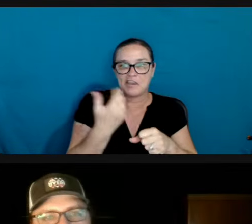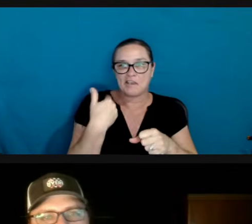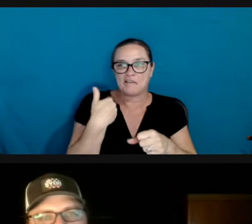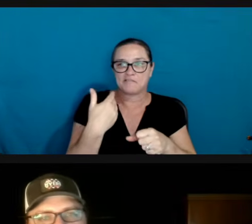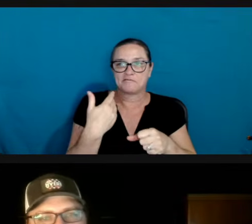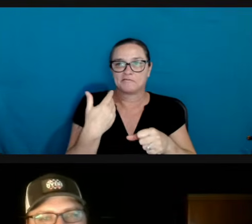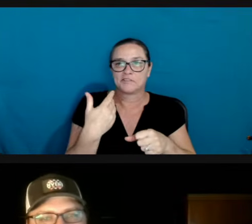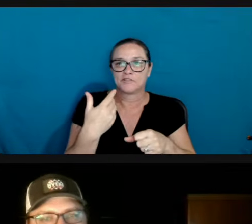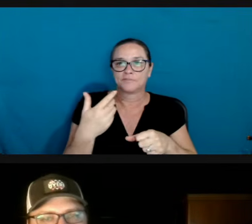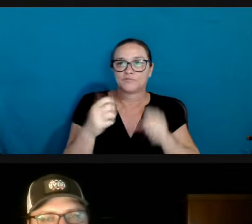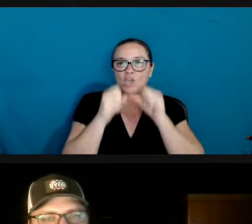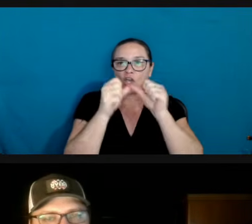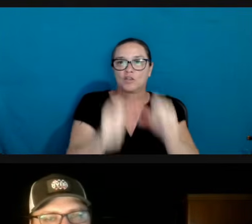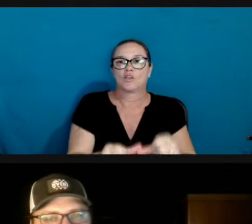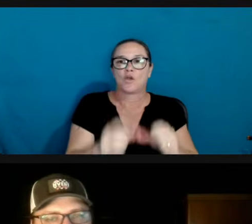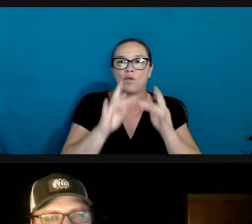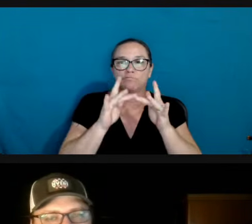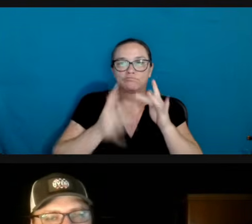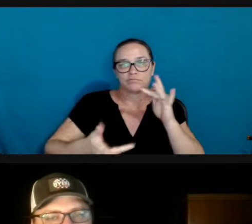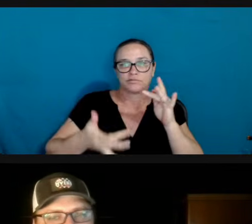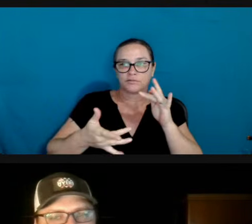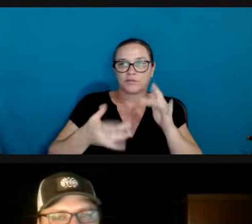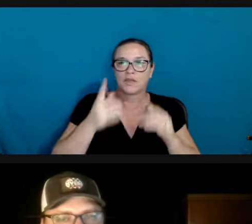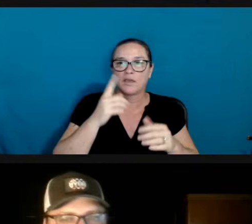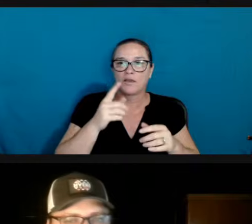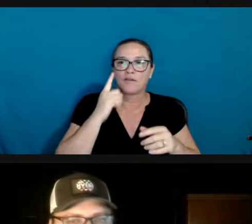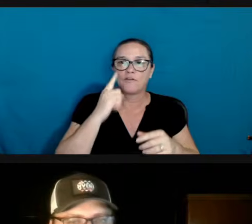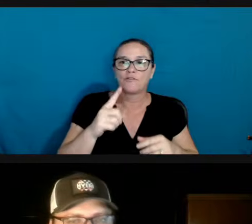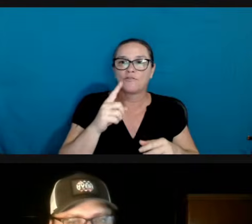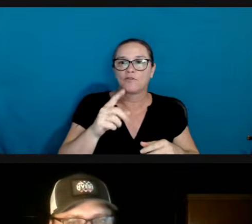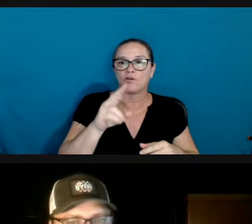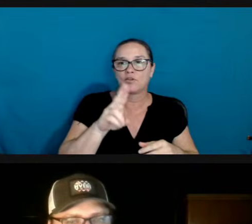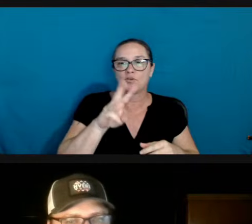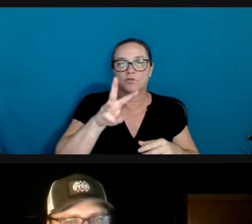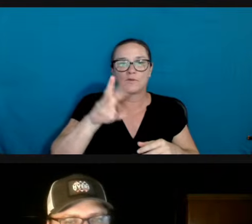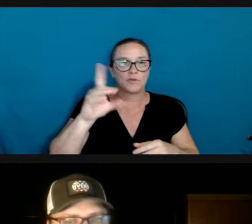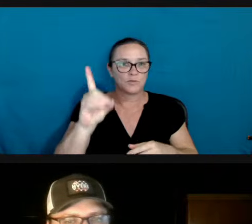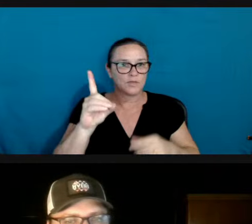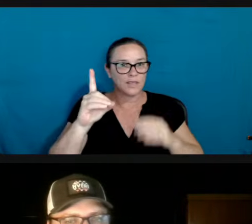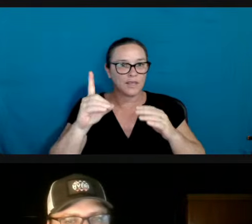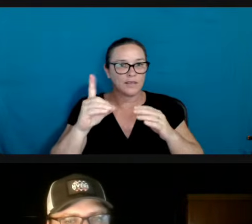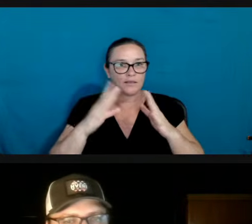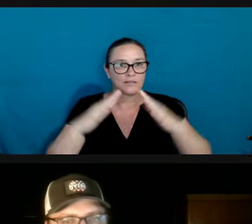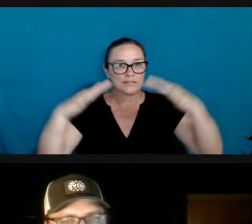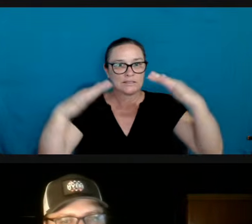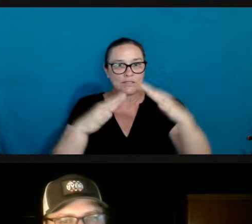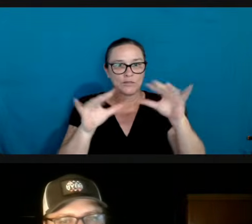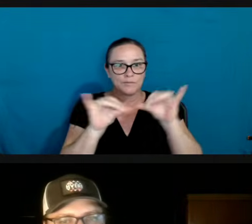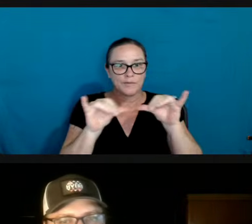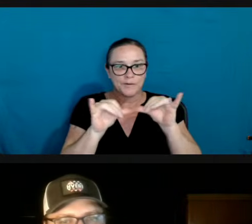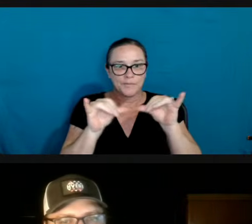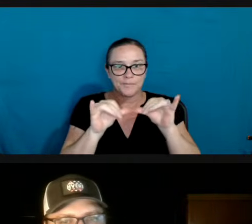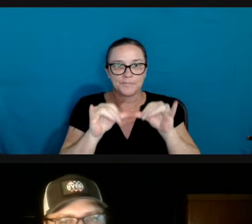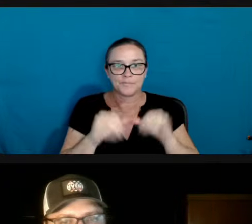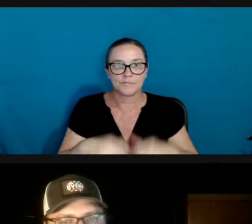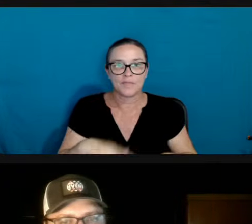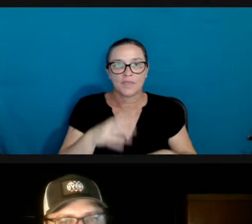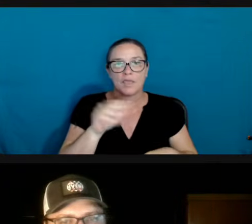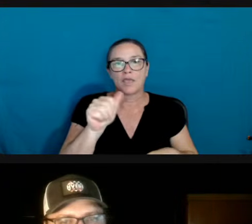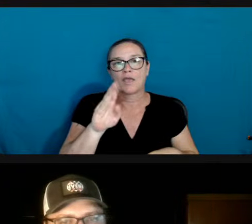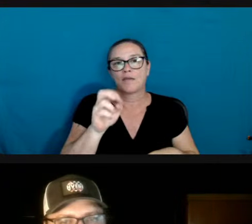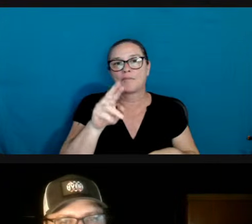UWD, that's the Uekahuna digital tilt meter. And also note, aberrant signals